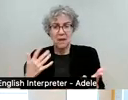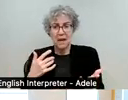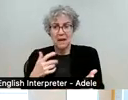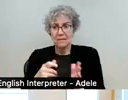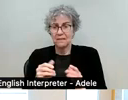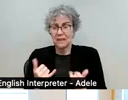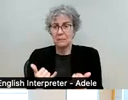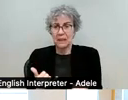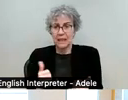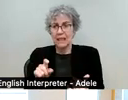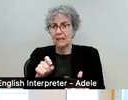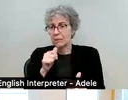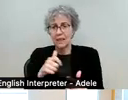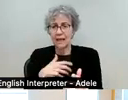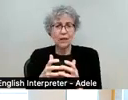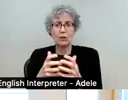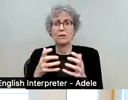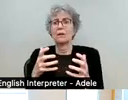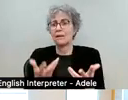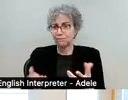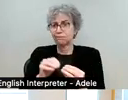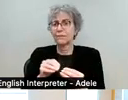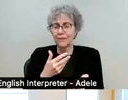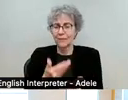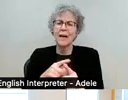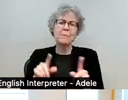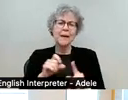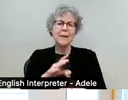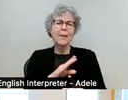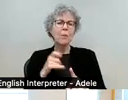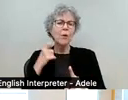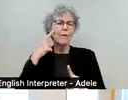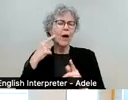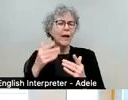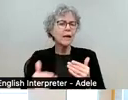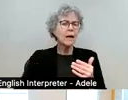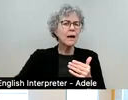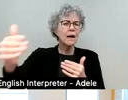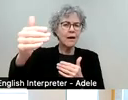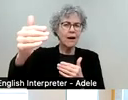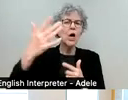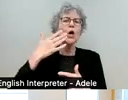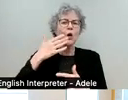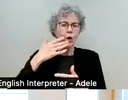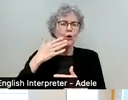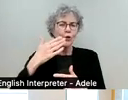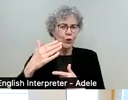lot of extra money, the board thought strategically long-term, this would be a good investment for us. So I give a lot of credit